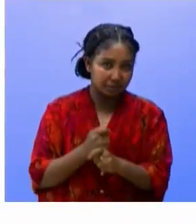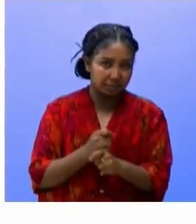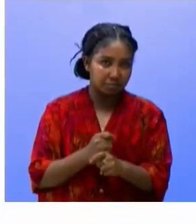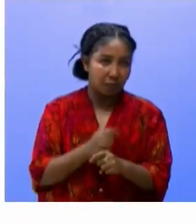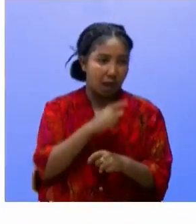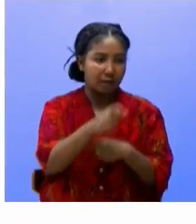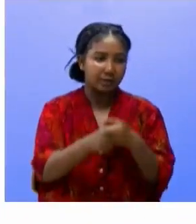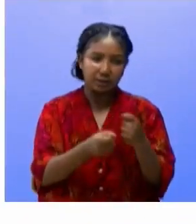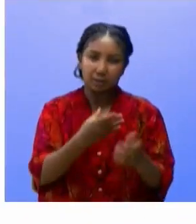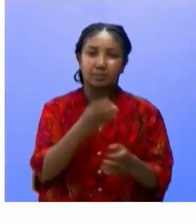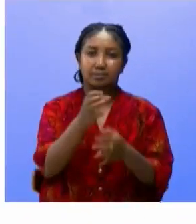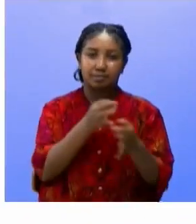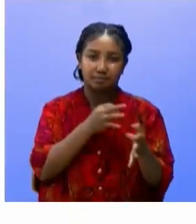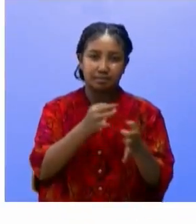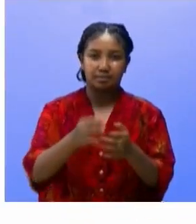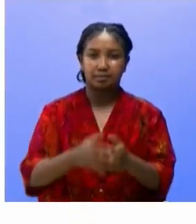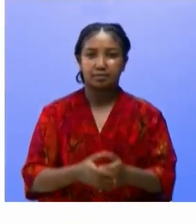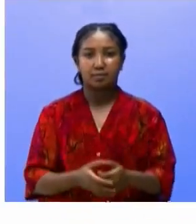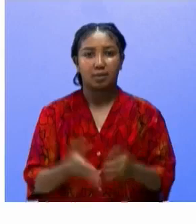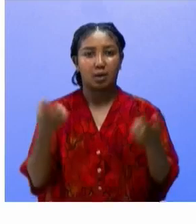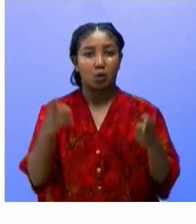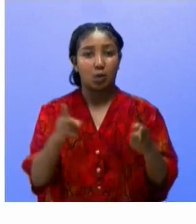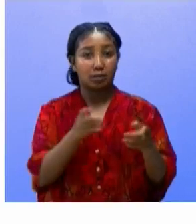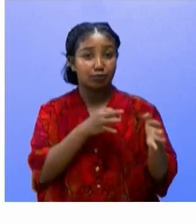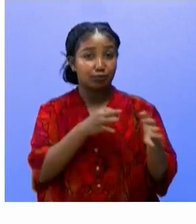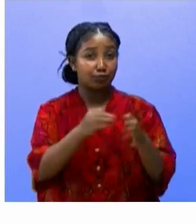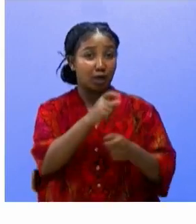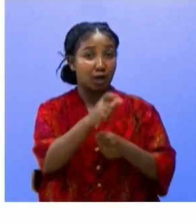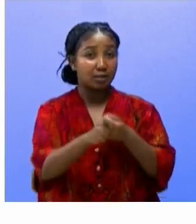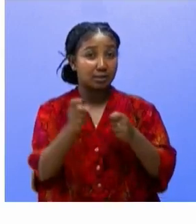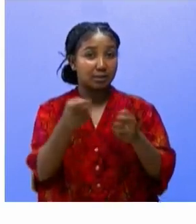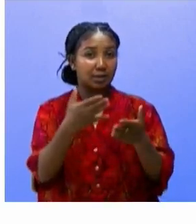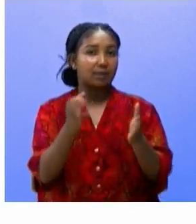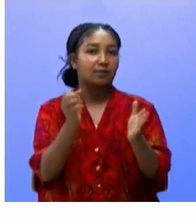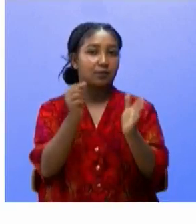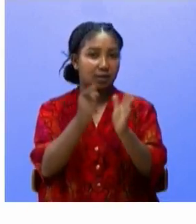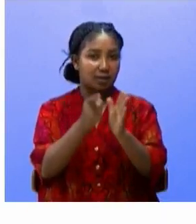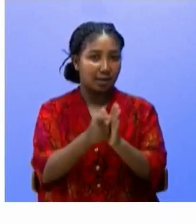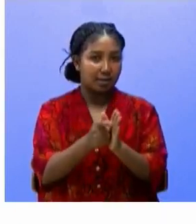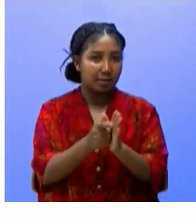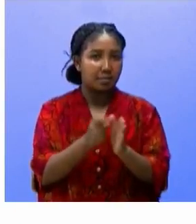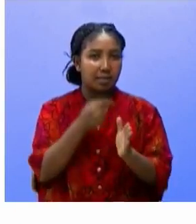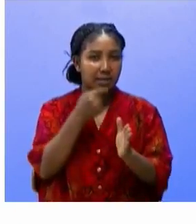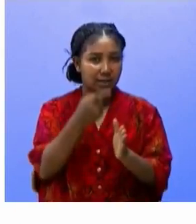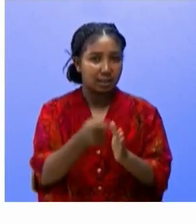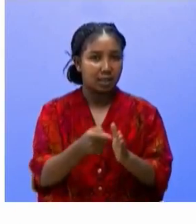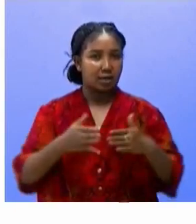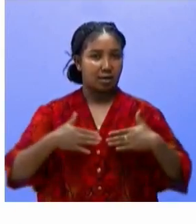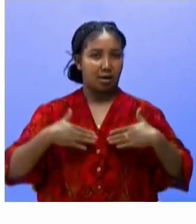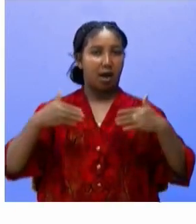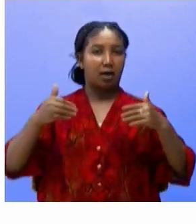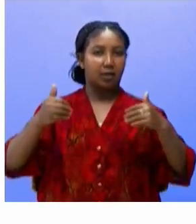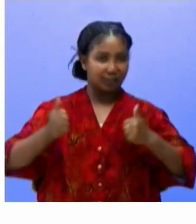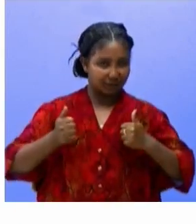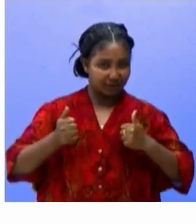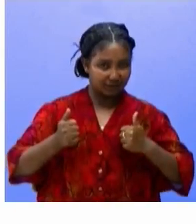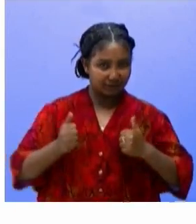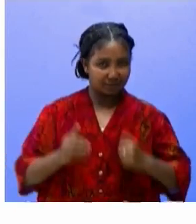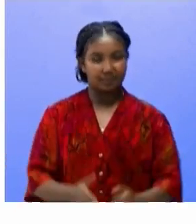Yeah? When you tell the age of something, like for example by saying young,